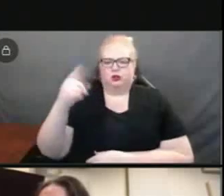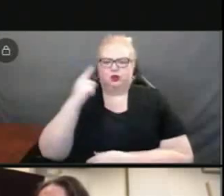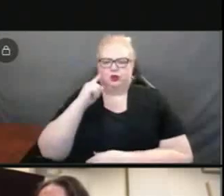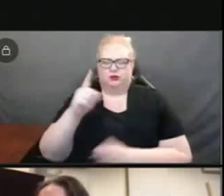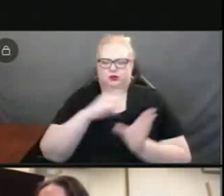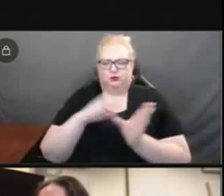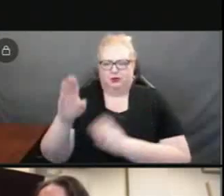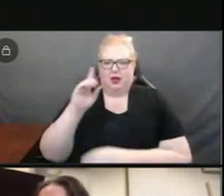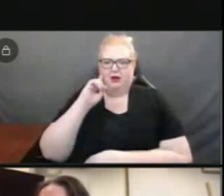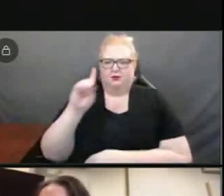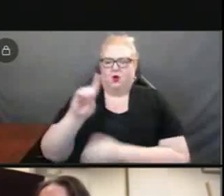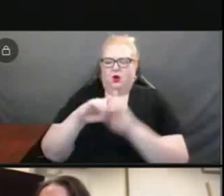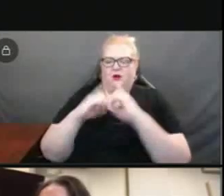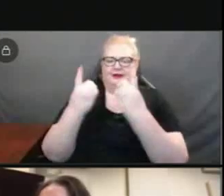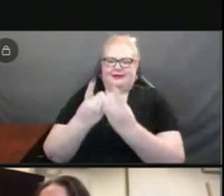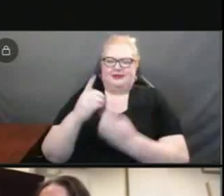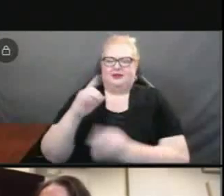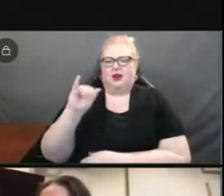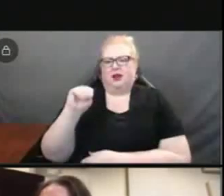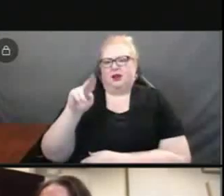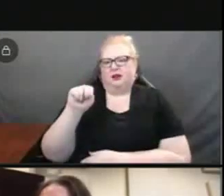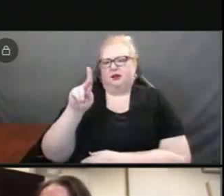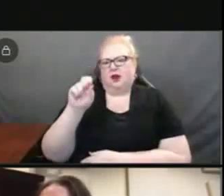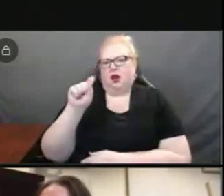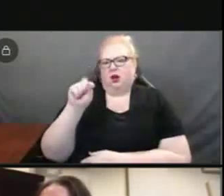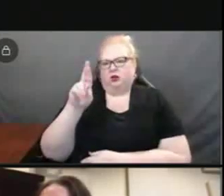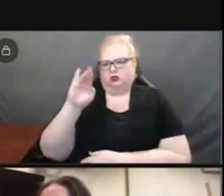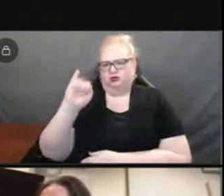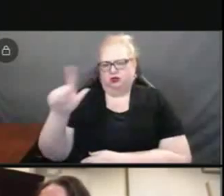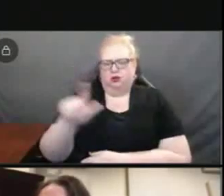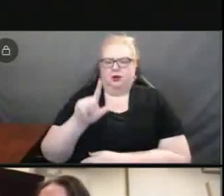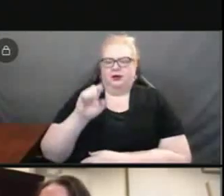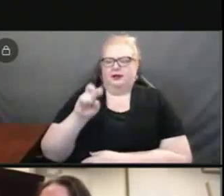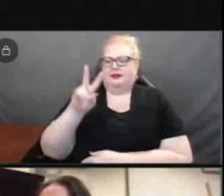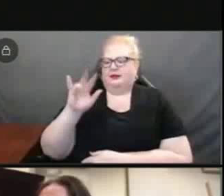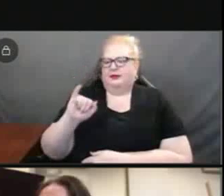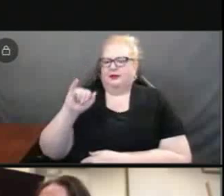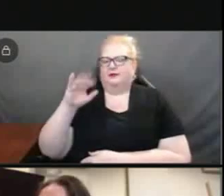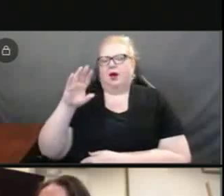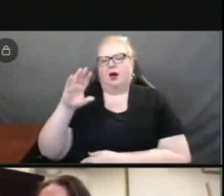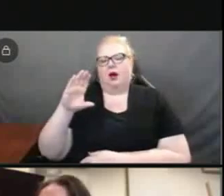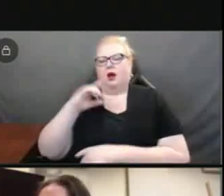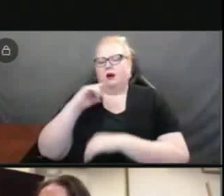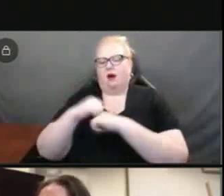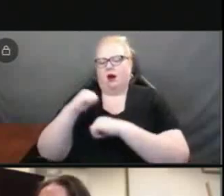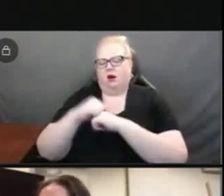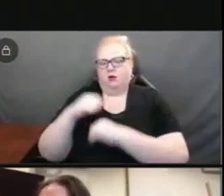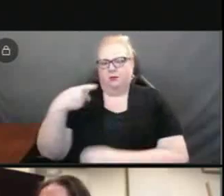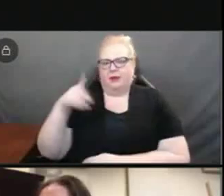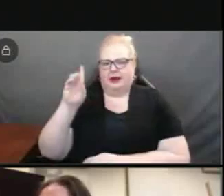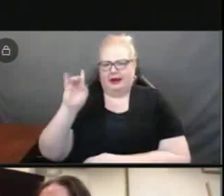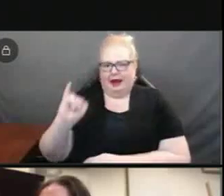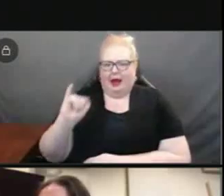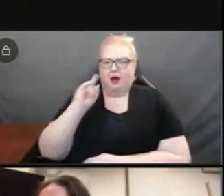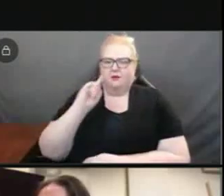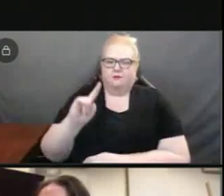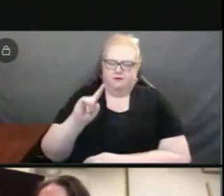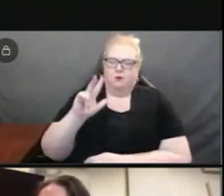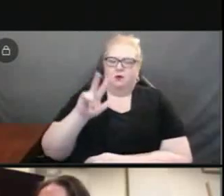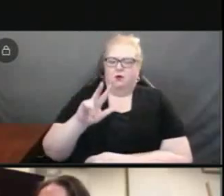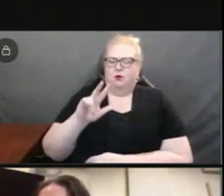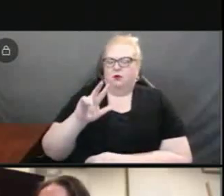planned district industrial titled Levi Concrete Plant PDI located at 8806 Mableville Pike. Third and final